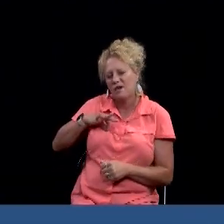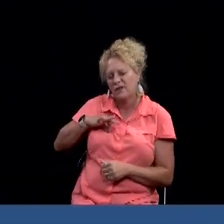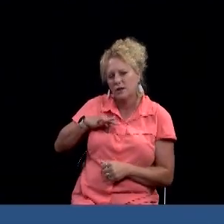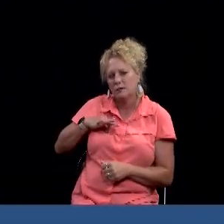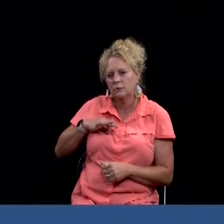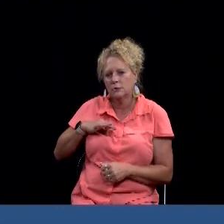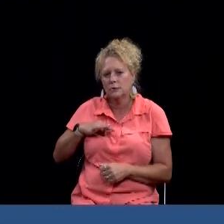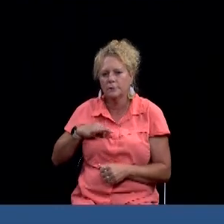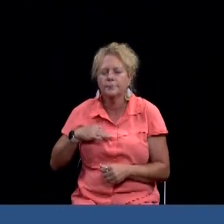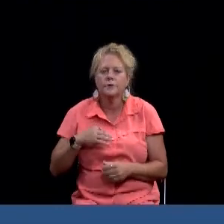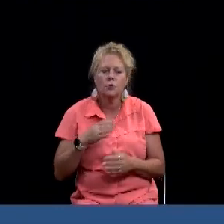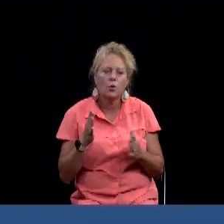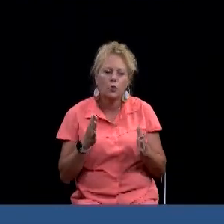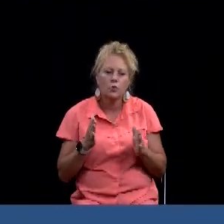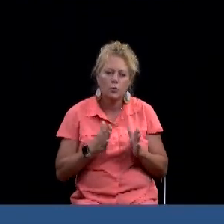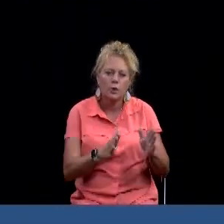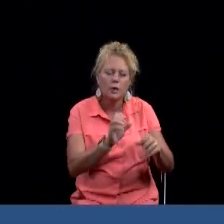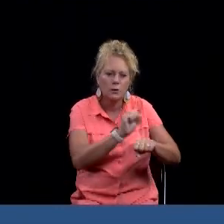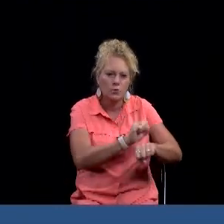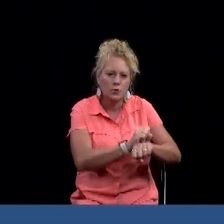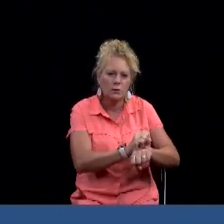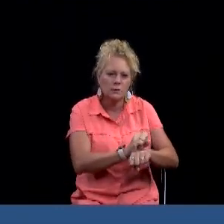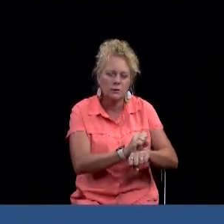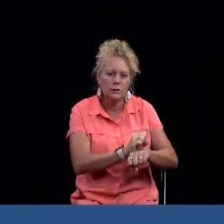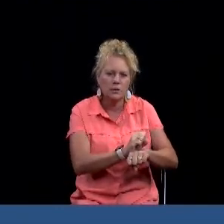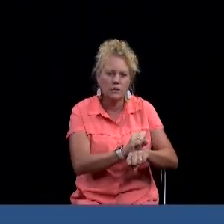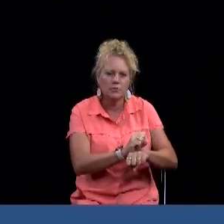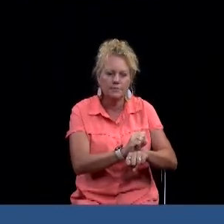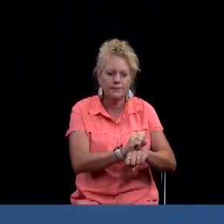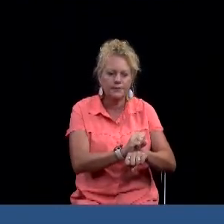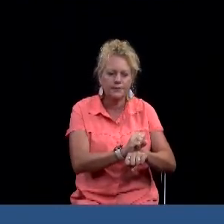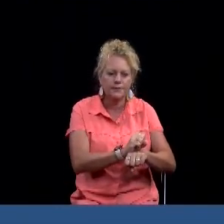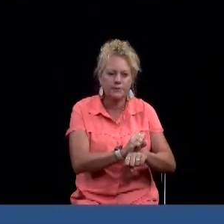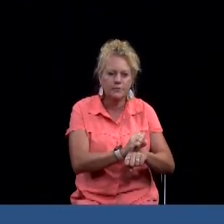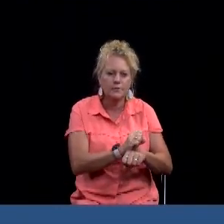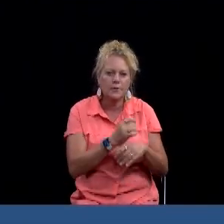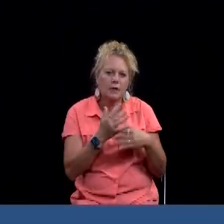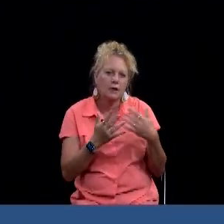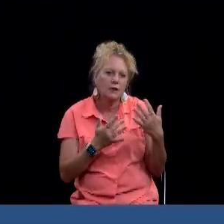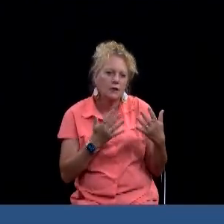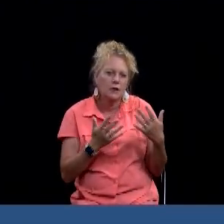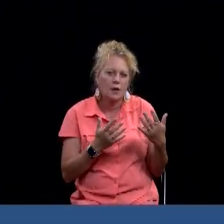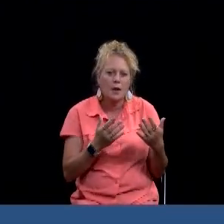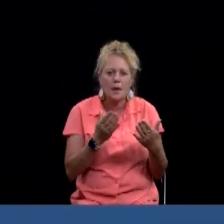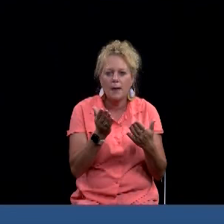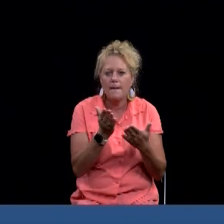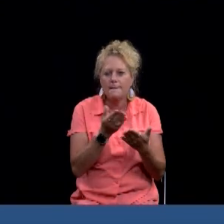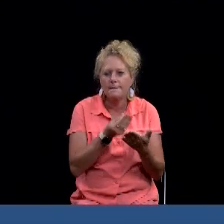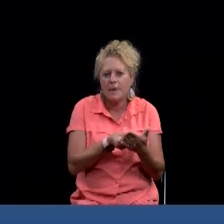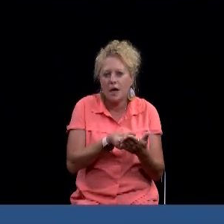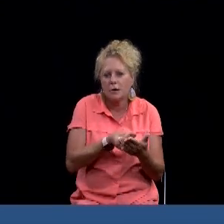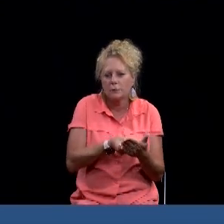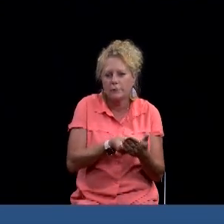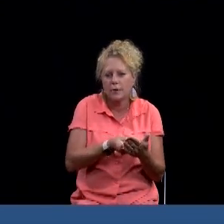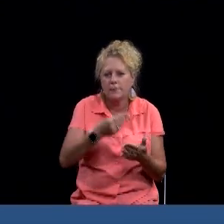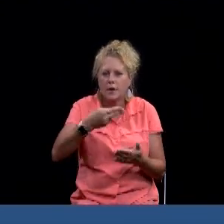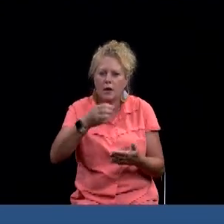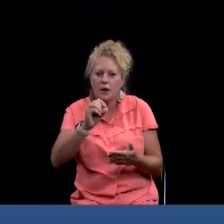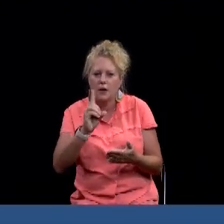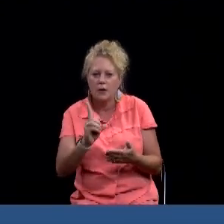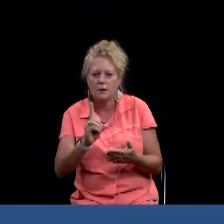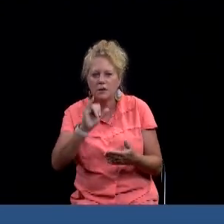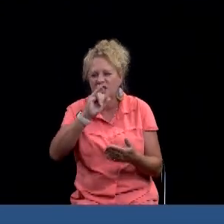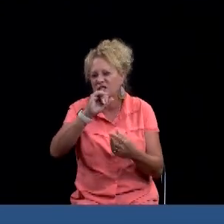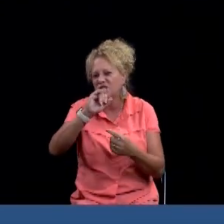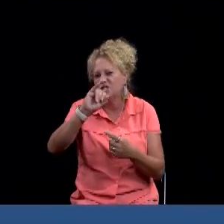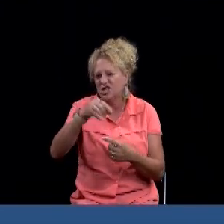get an amount yearly from HUD, usually in January, that tells us what